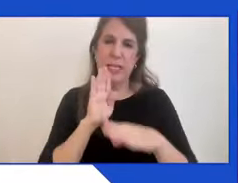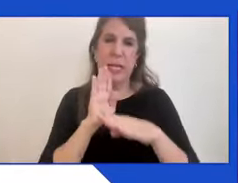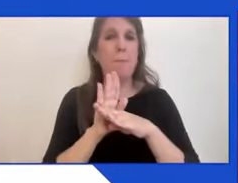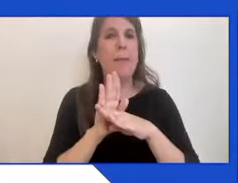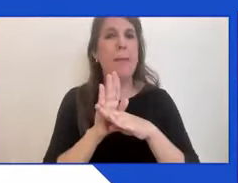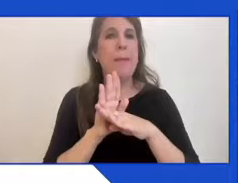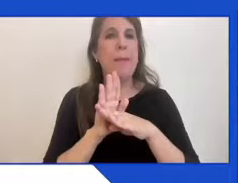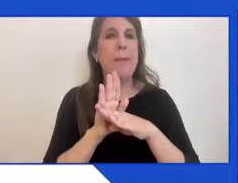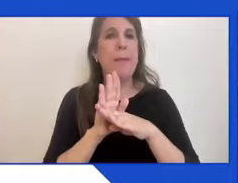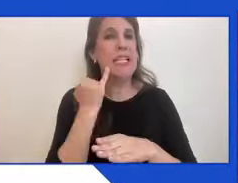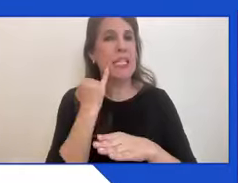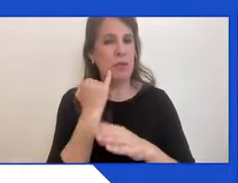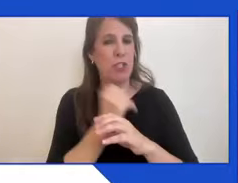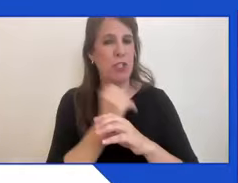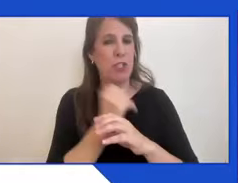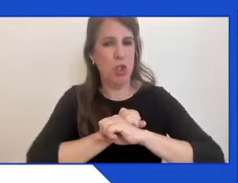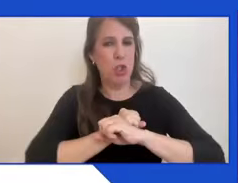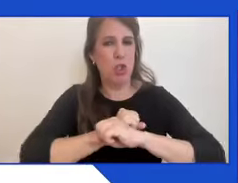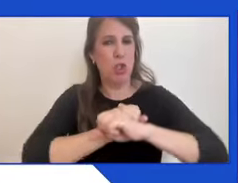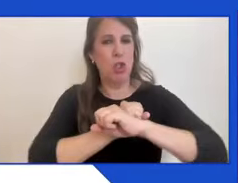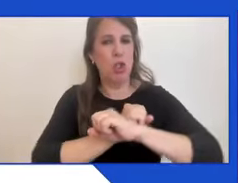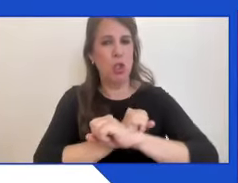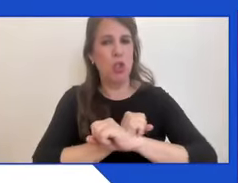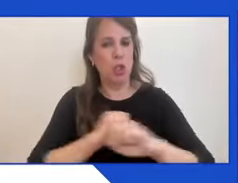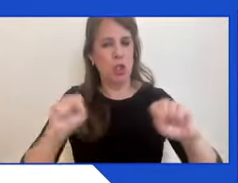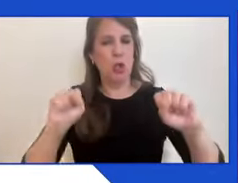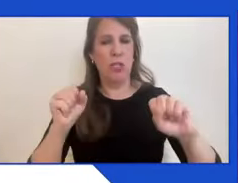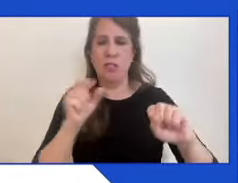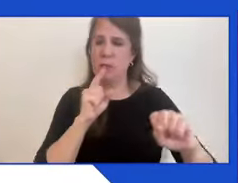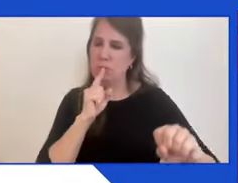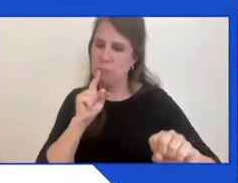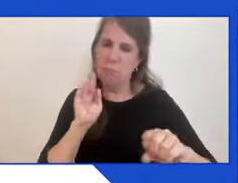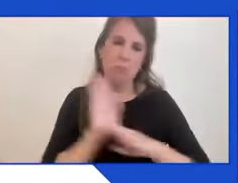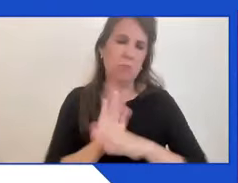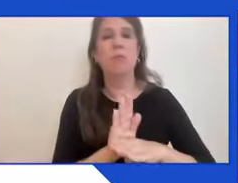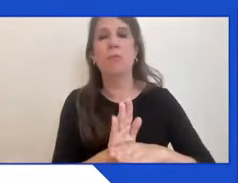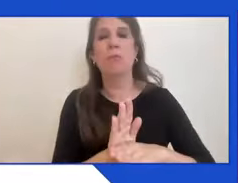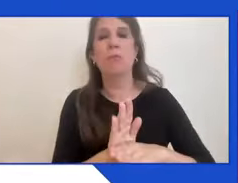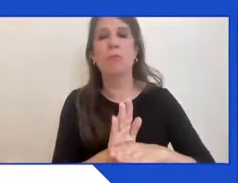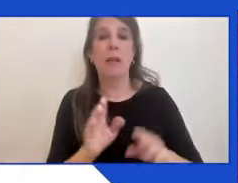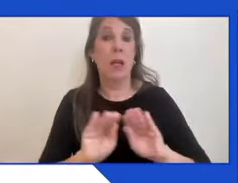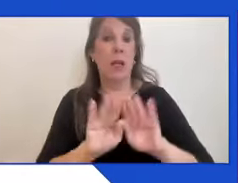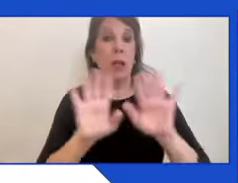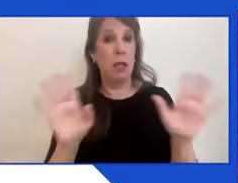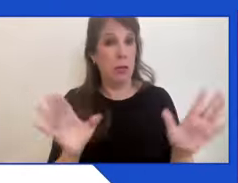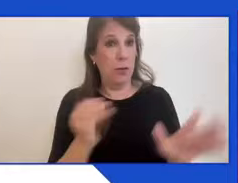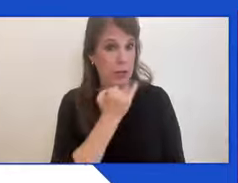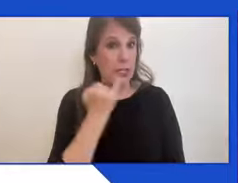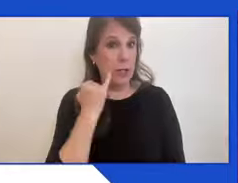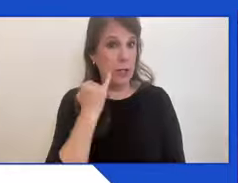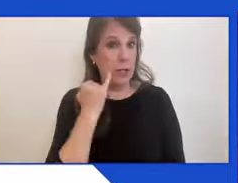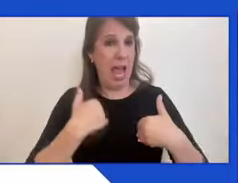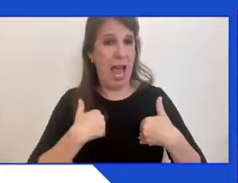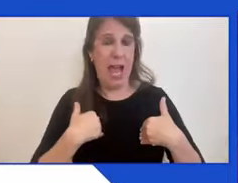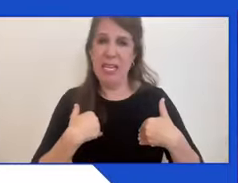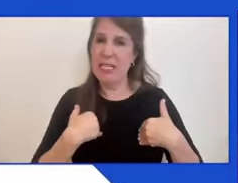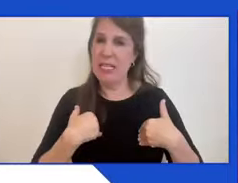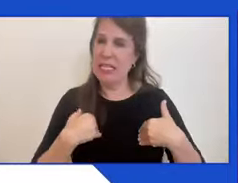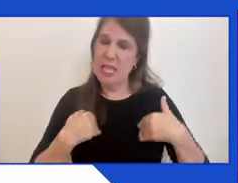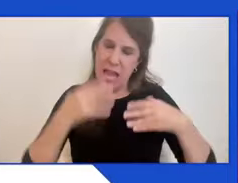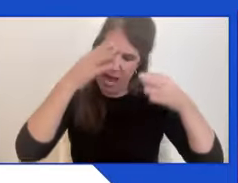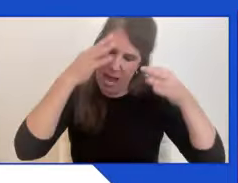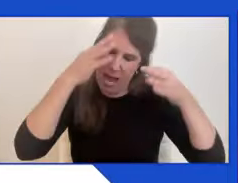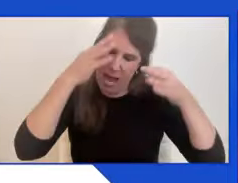is ironclad. And let me be clear, Israel has an absolute right to defend